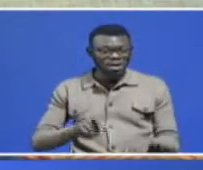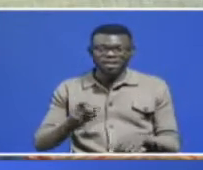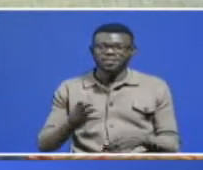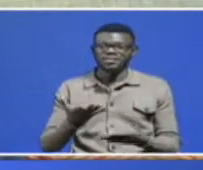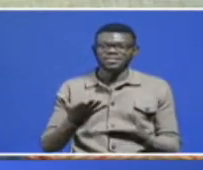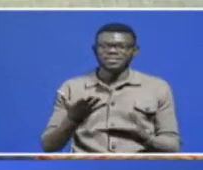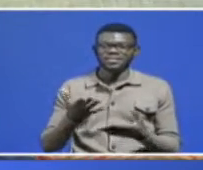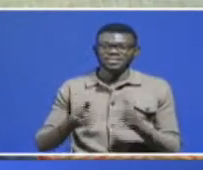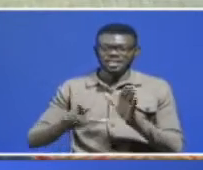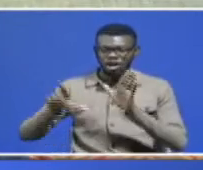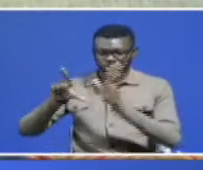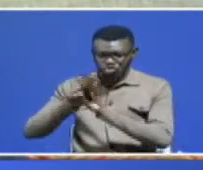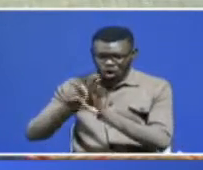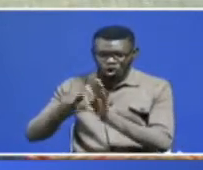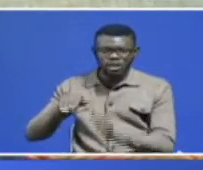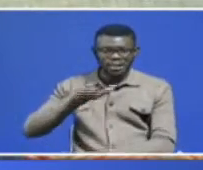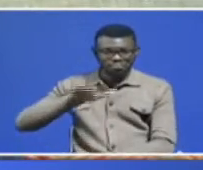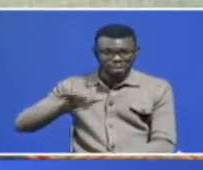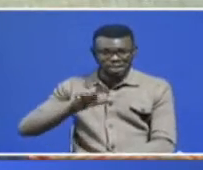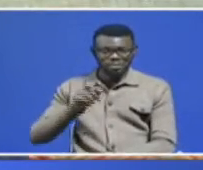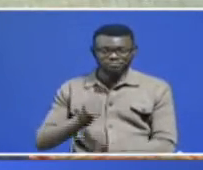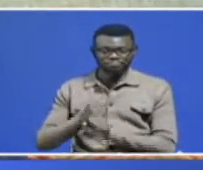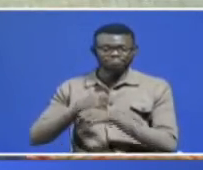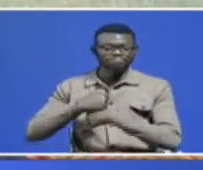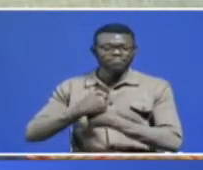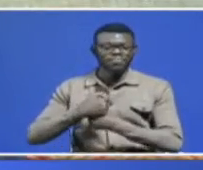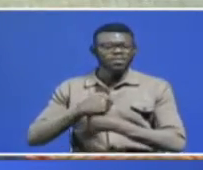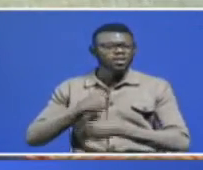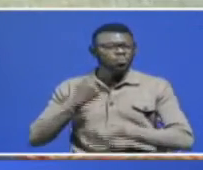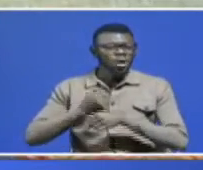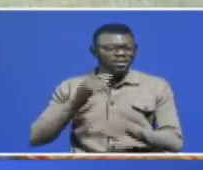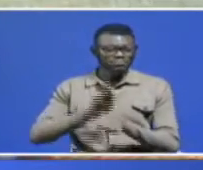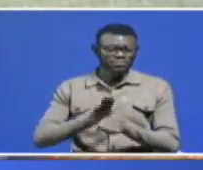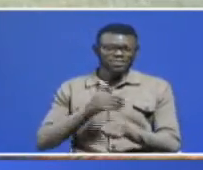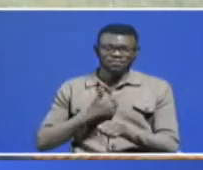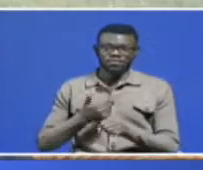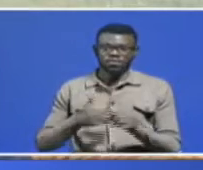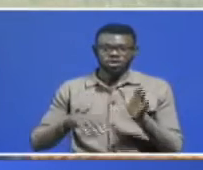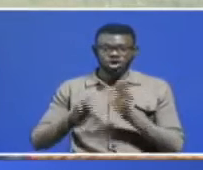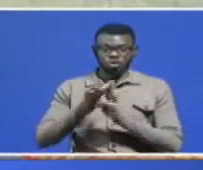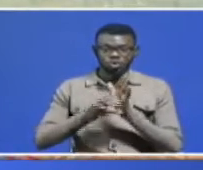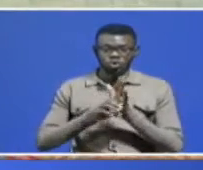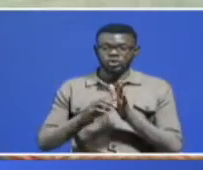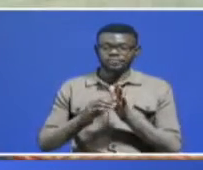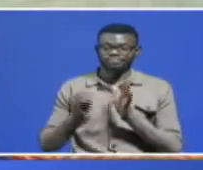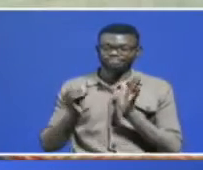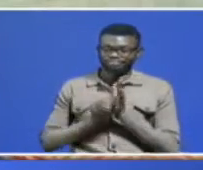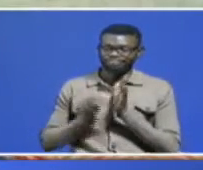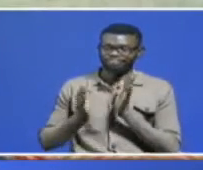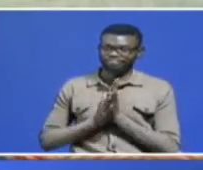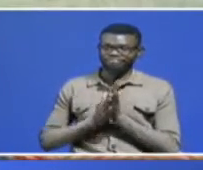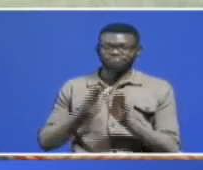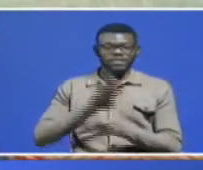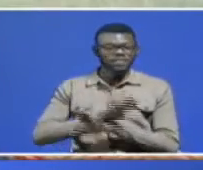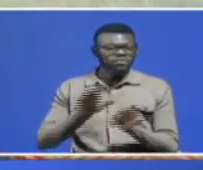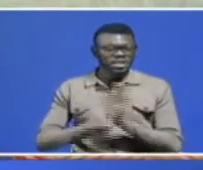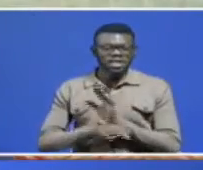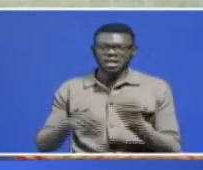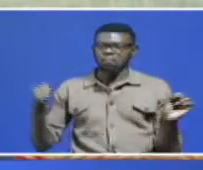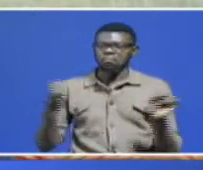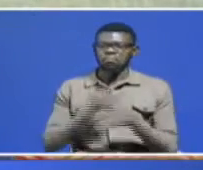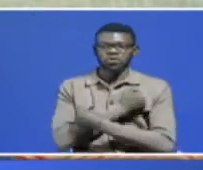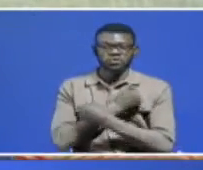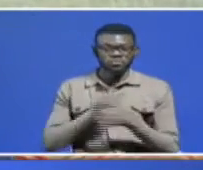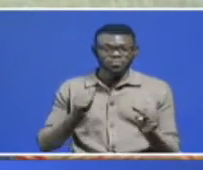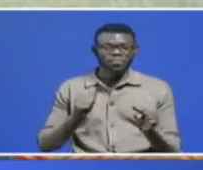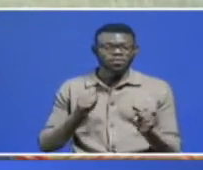So a lot will still need to be done. You cannot put in everything in the constitution. But Rogers, in my view, in a